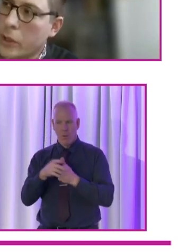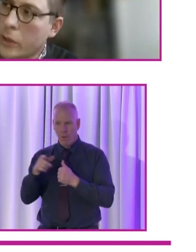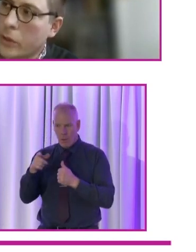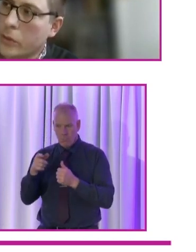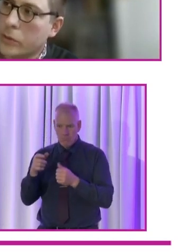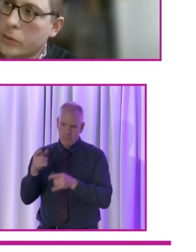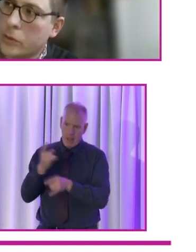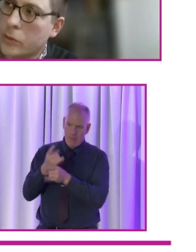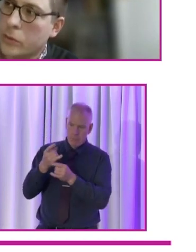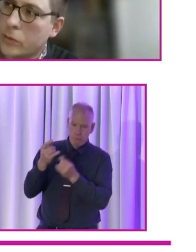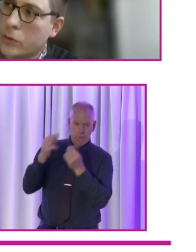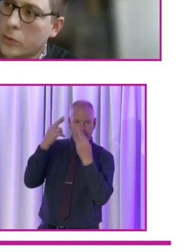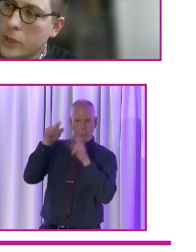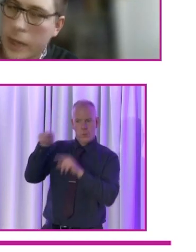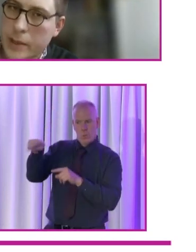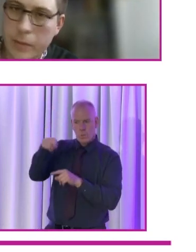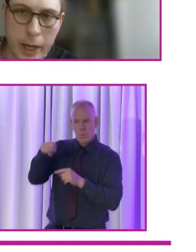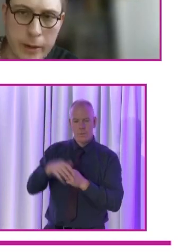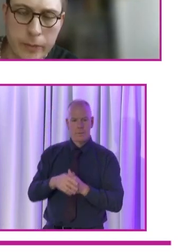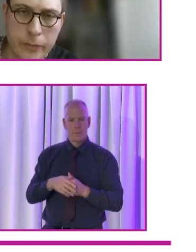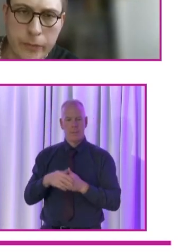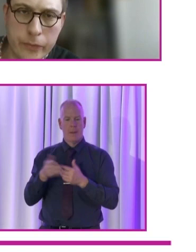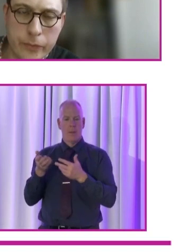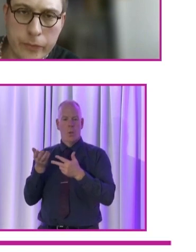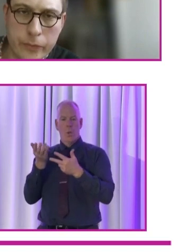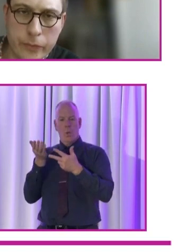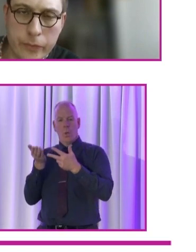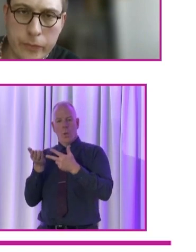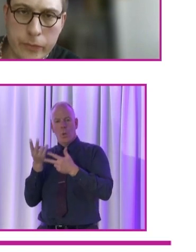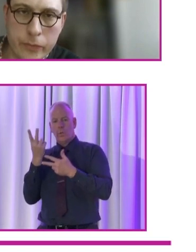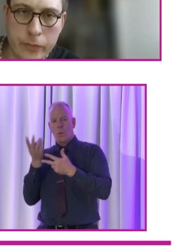Could you go two slides back?